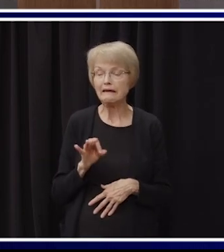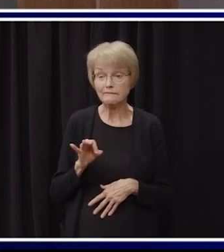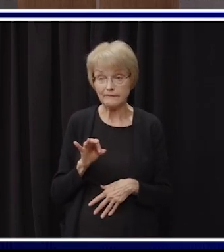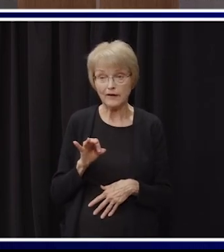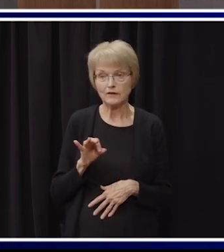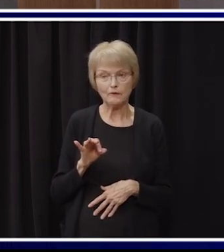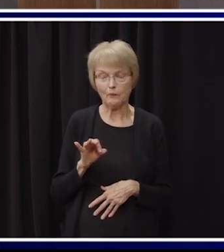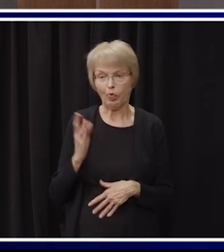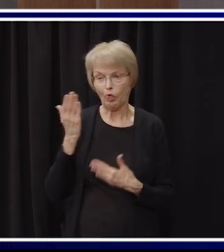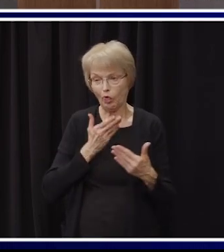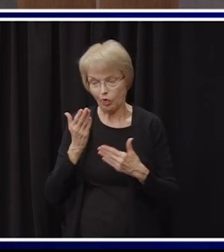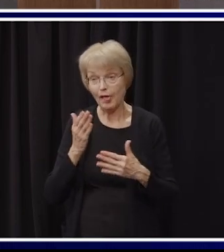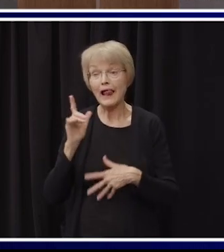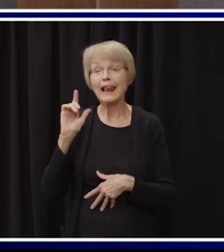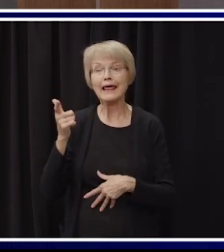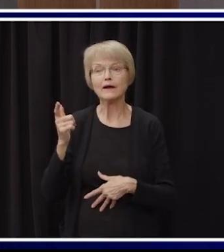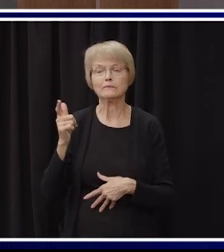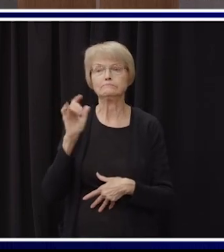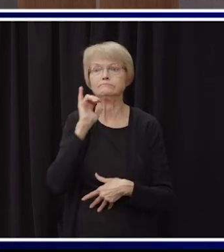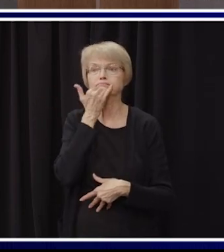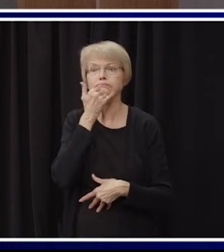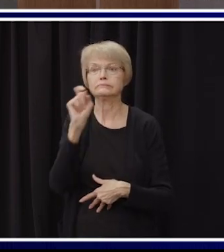it at a later date.